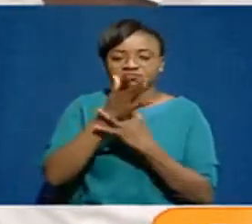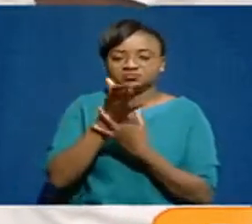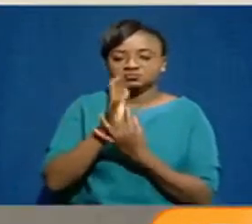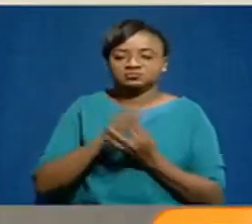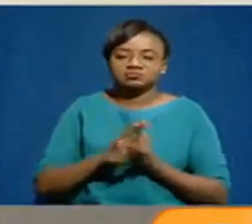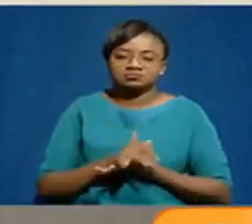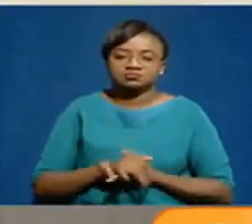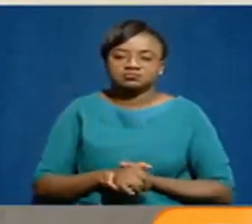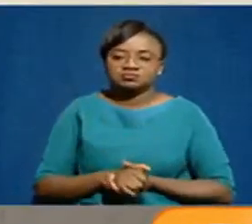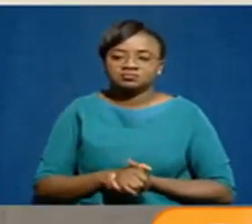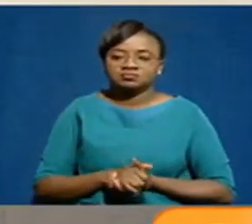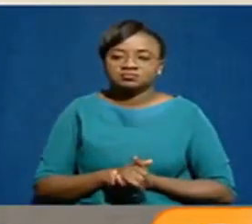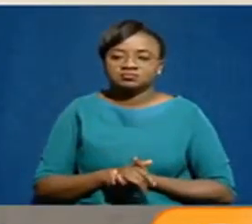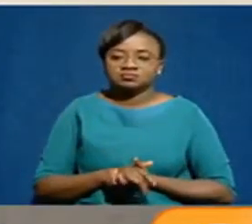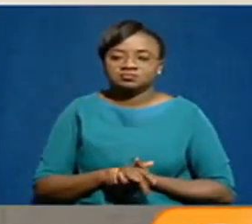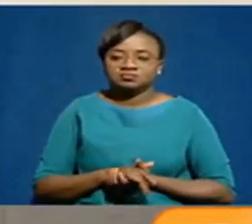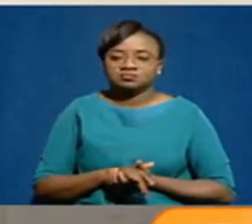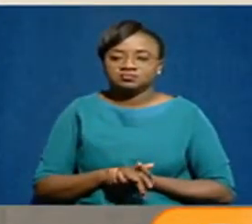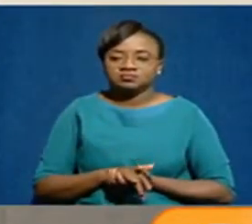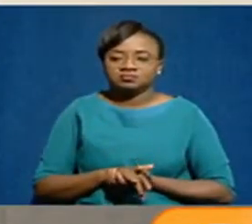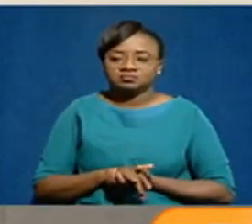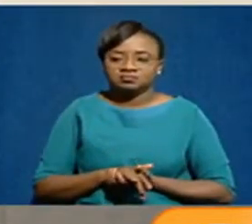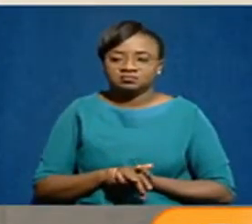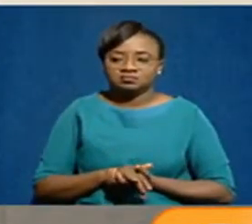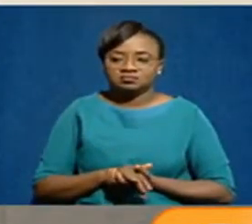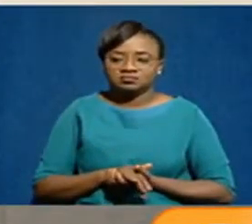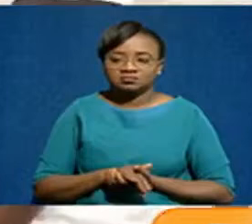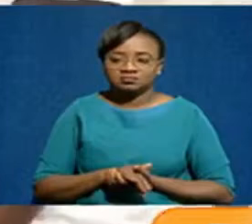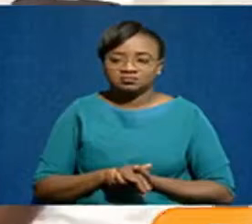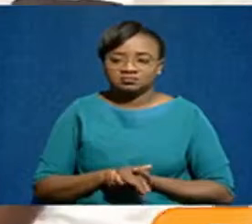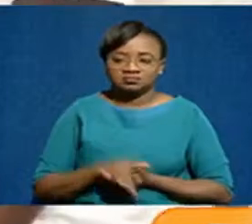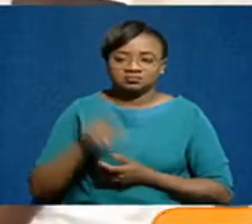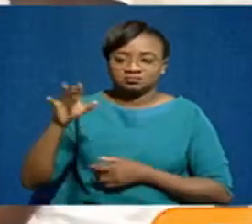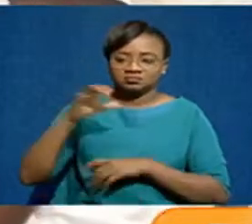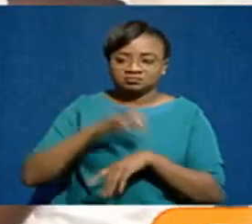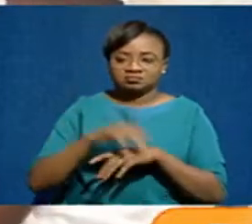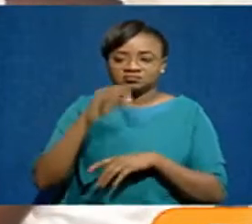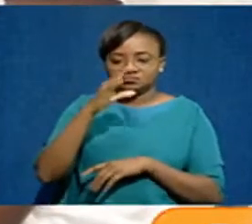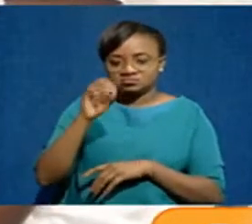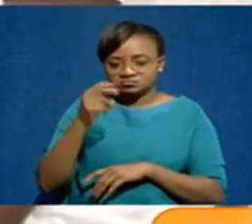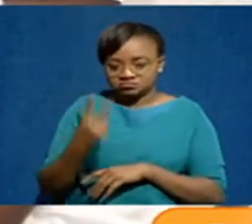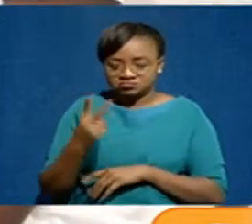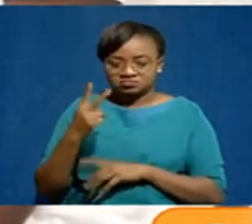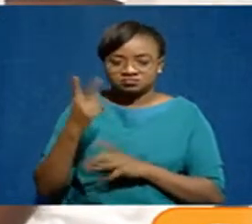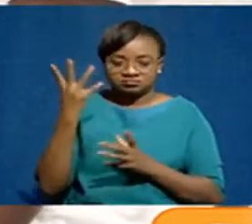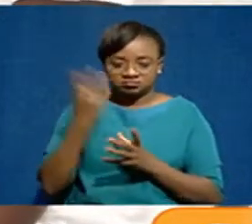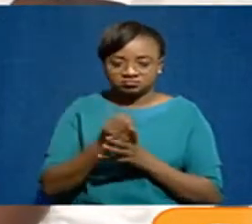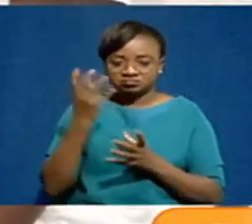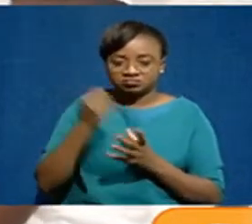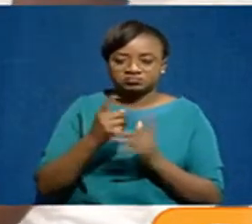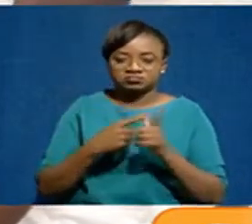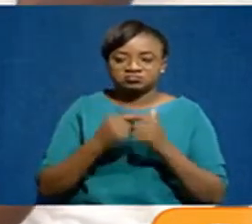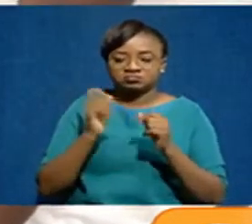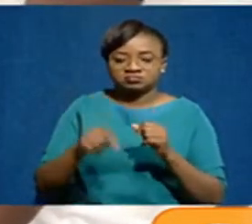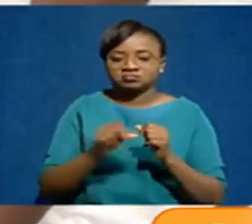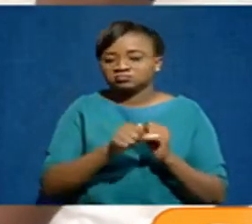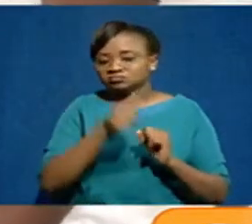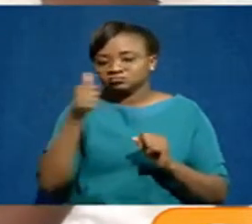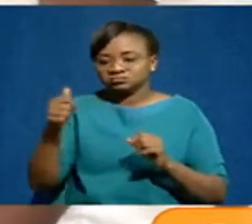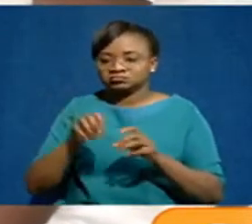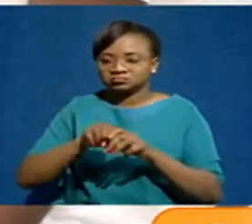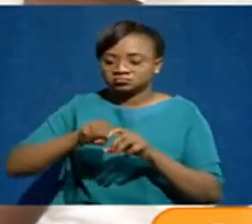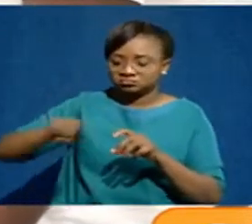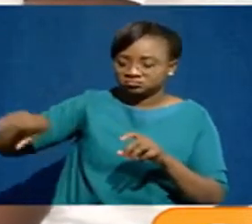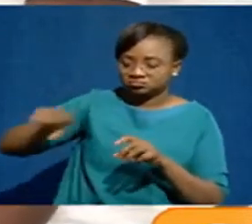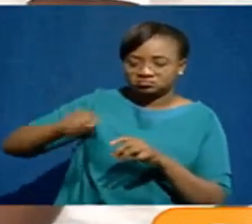this machine. The filter material gets very much saturated with CO2, and then you're able to release the other gases from the other